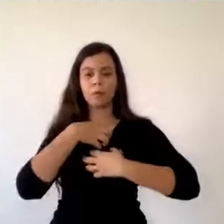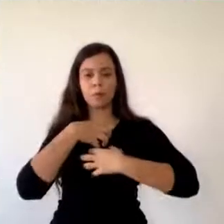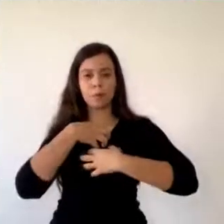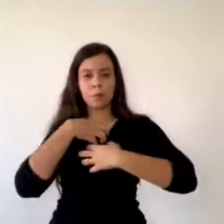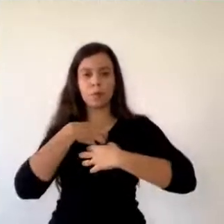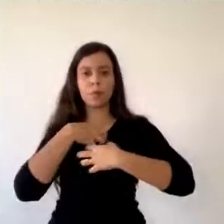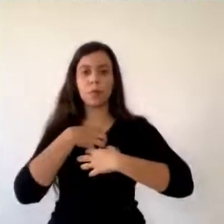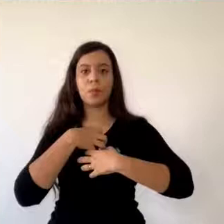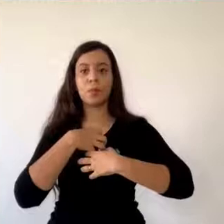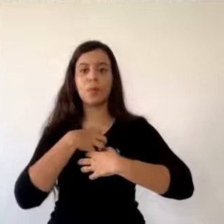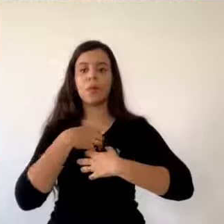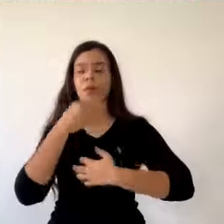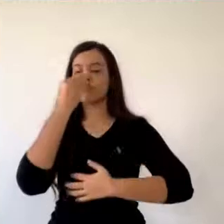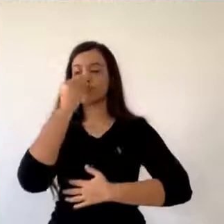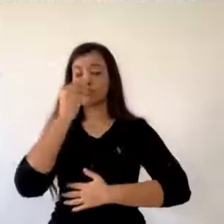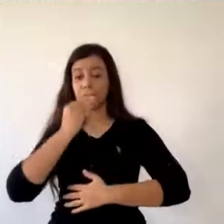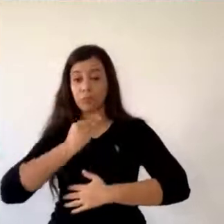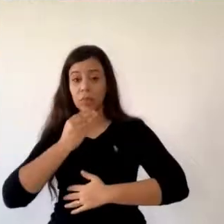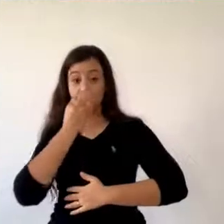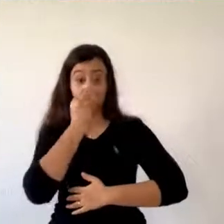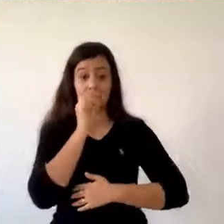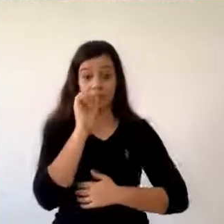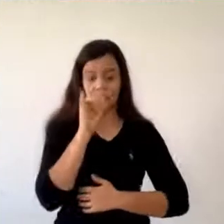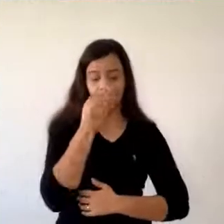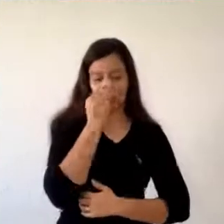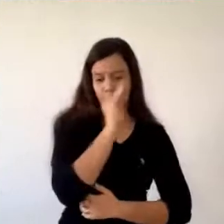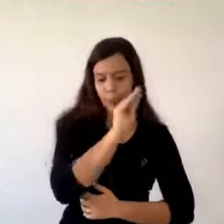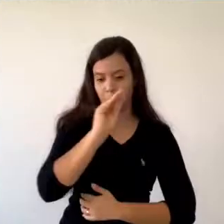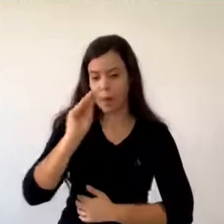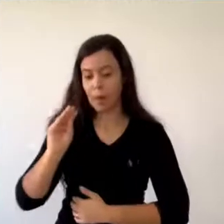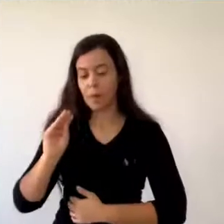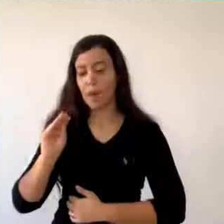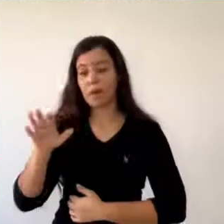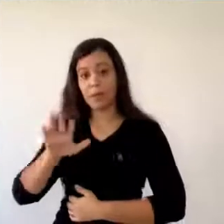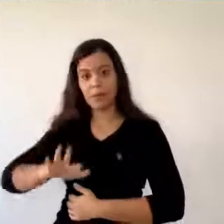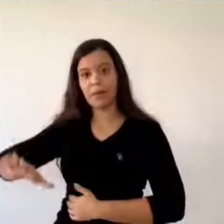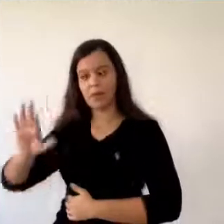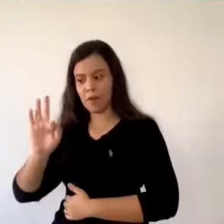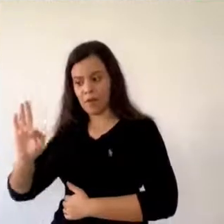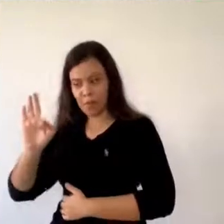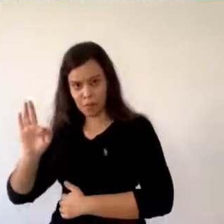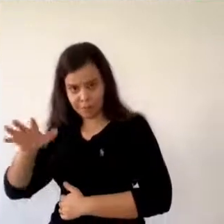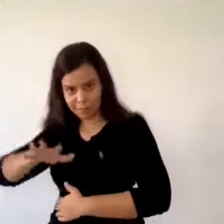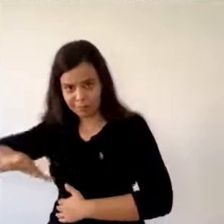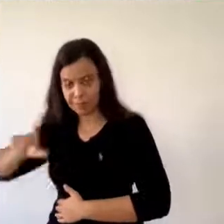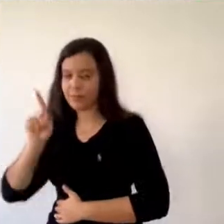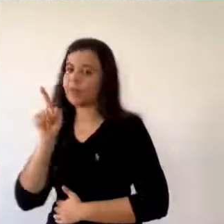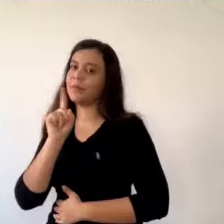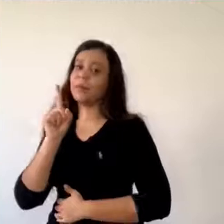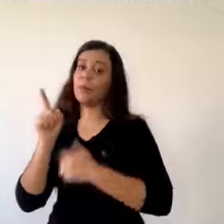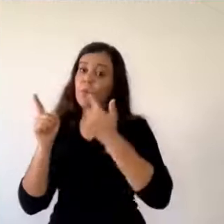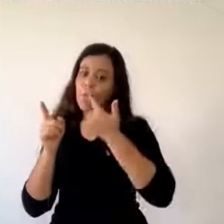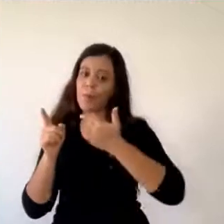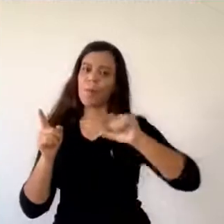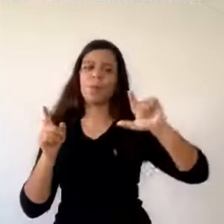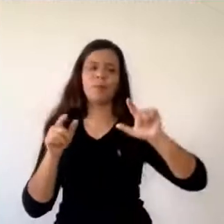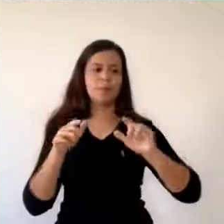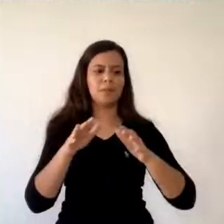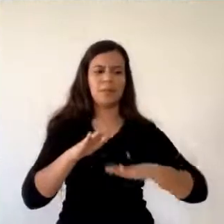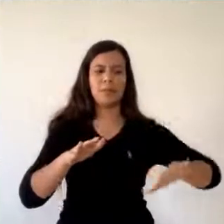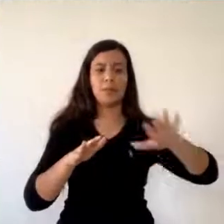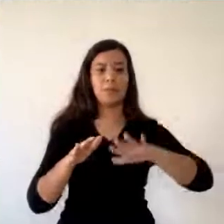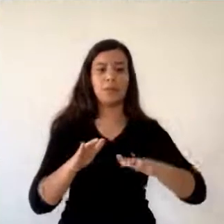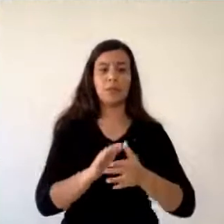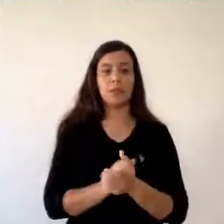profound anatomy, emotional anatomy, and not only in terms of academia, but also in public policy.